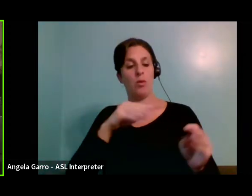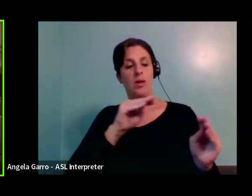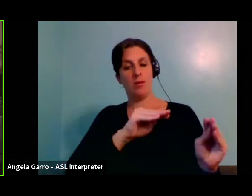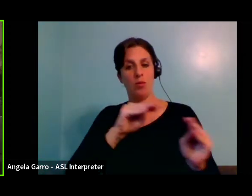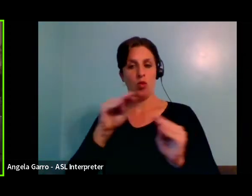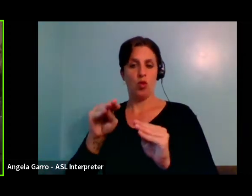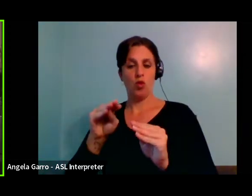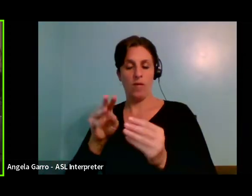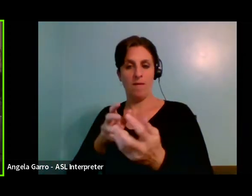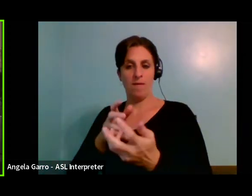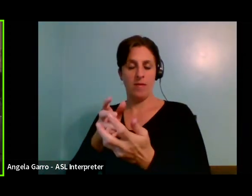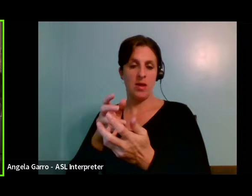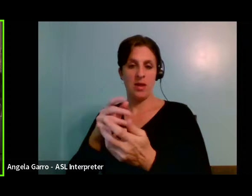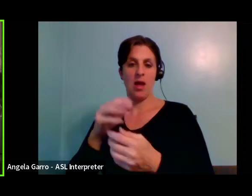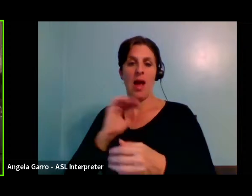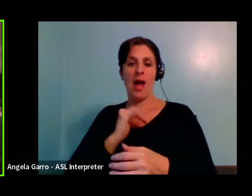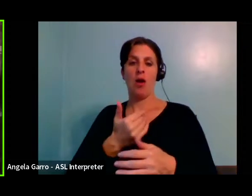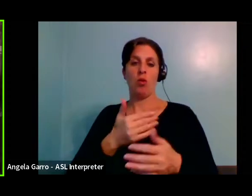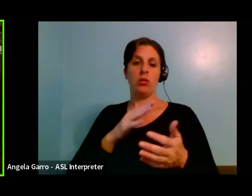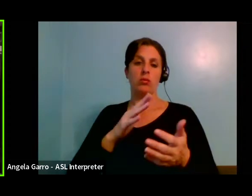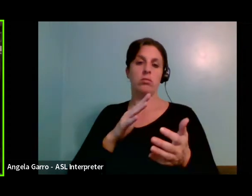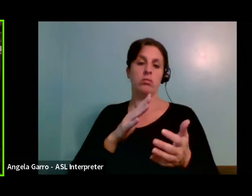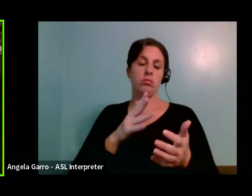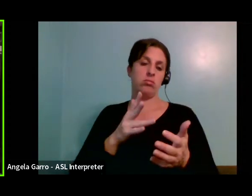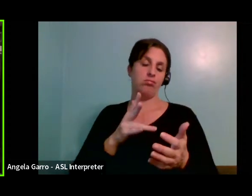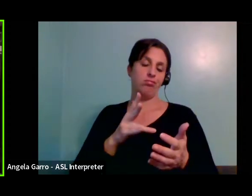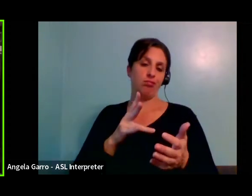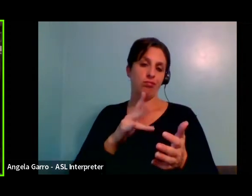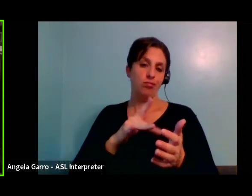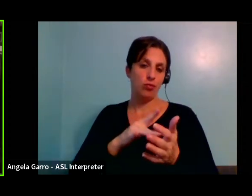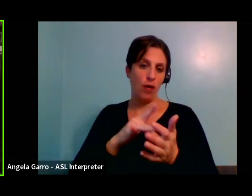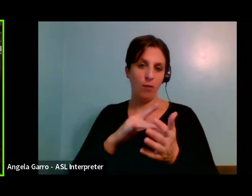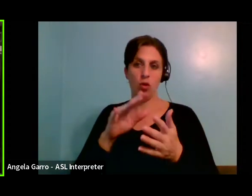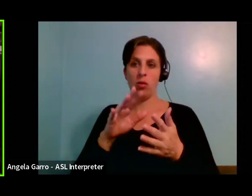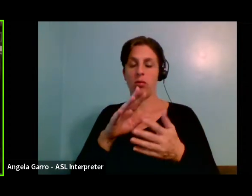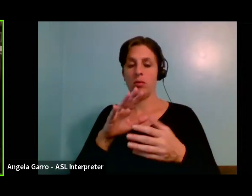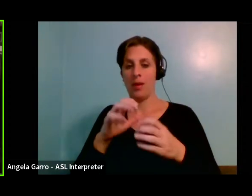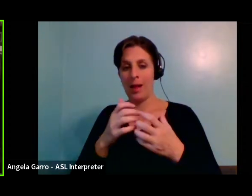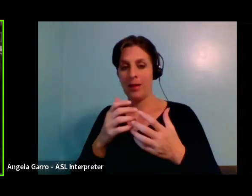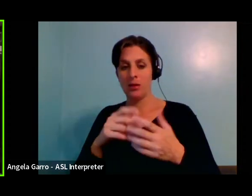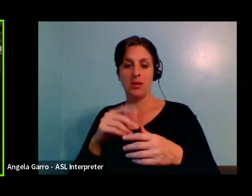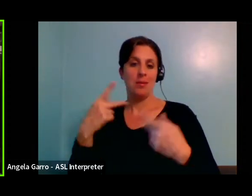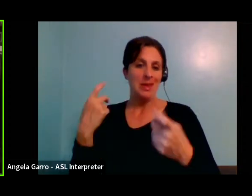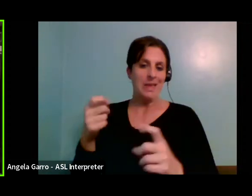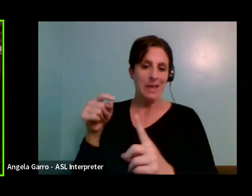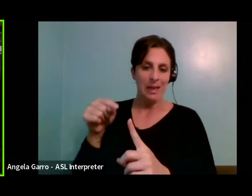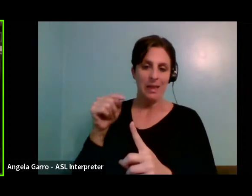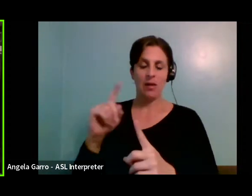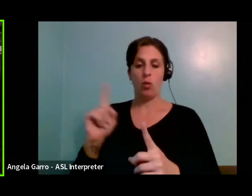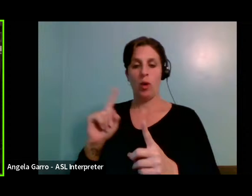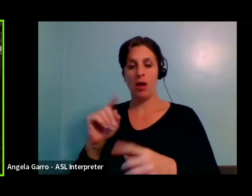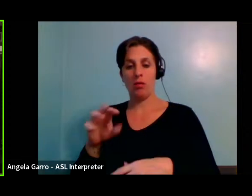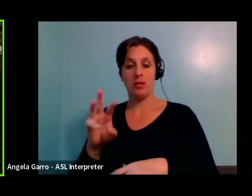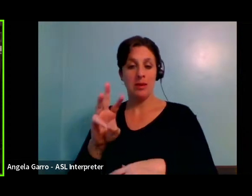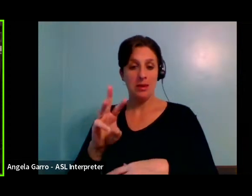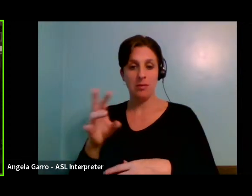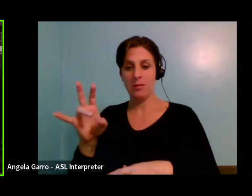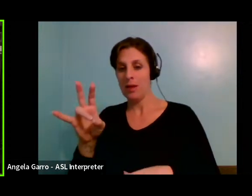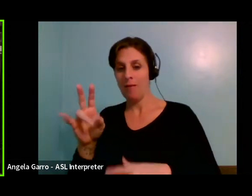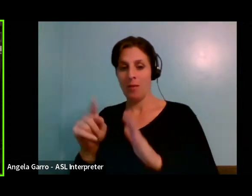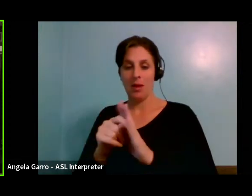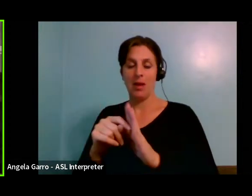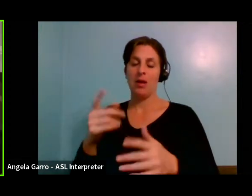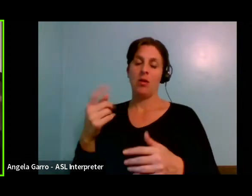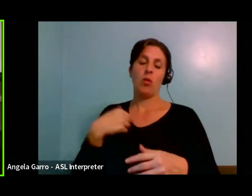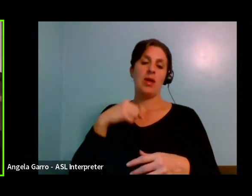our sophomore student athletes in the sense of PE class? Do we put them all in 6 periods, 7 period, what does that look like? Mhm. We don't Mhm. always